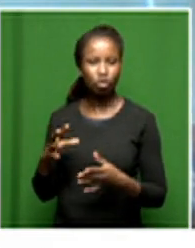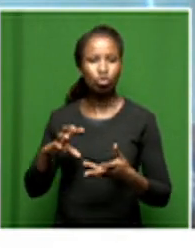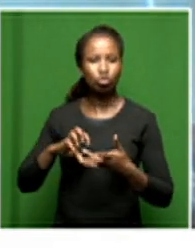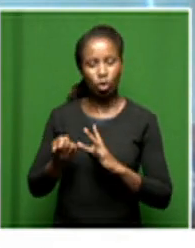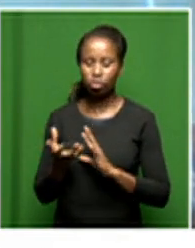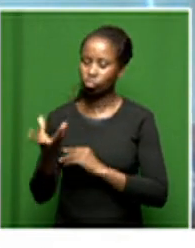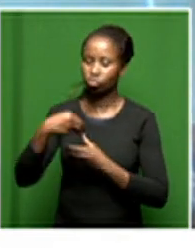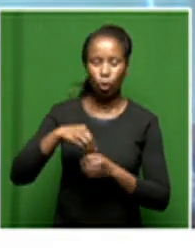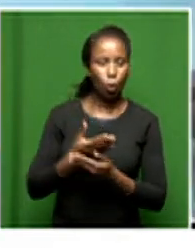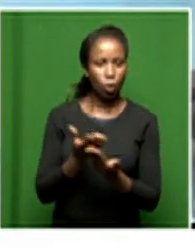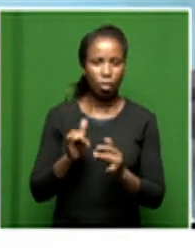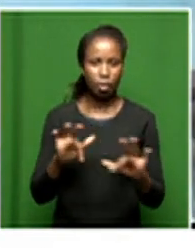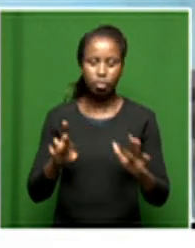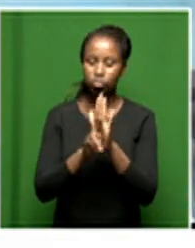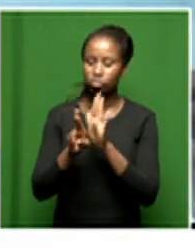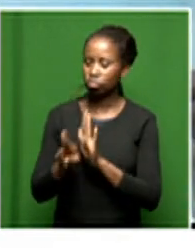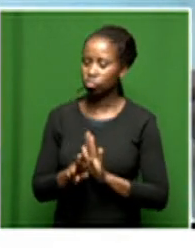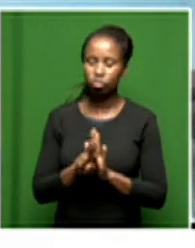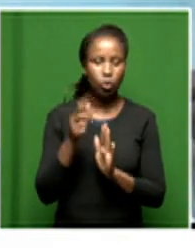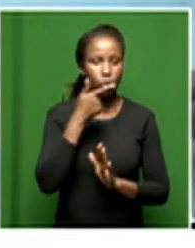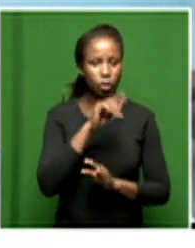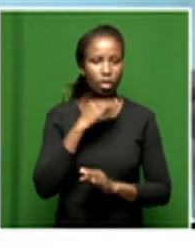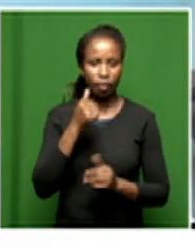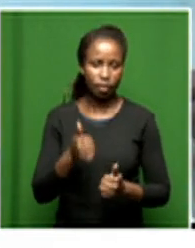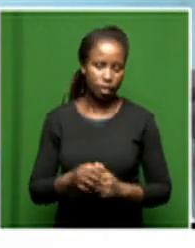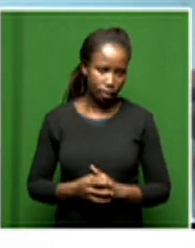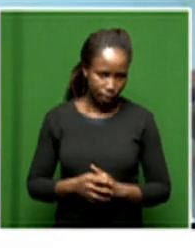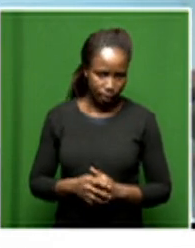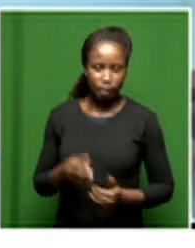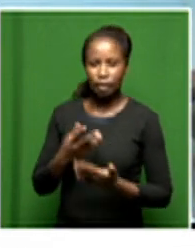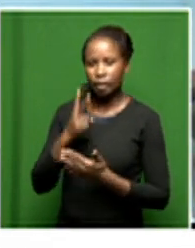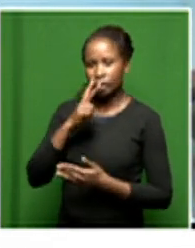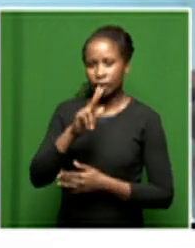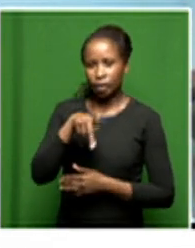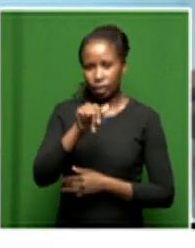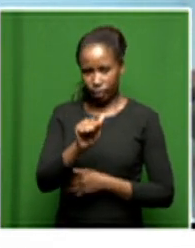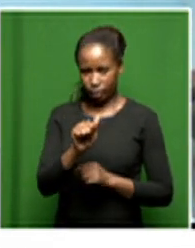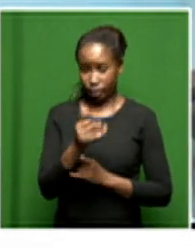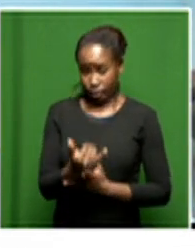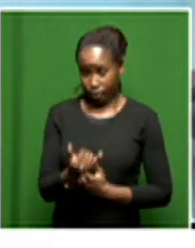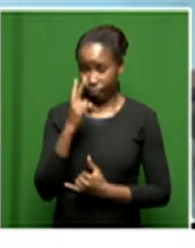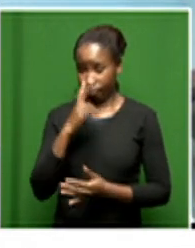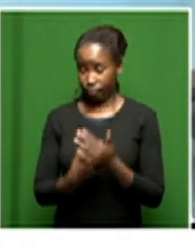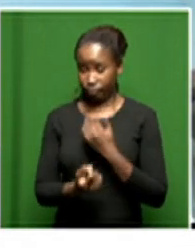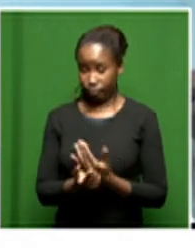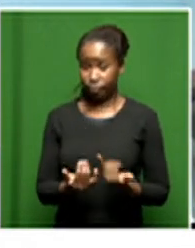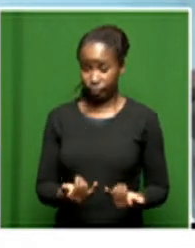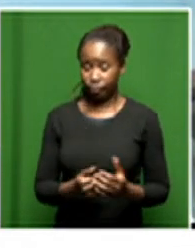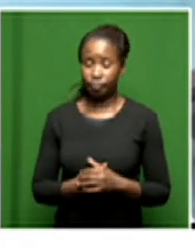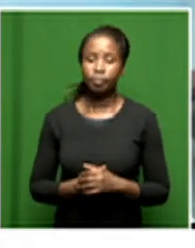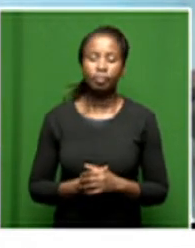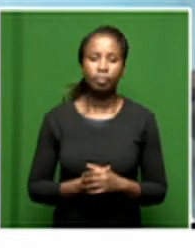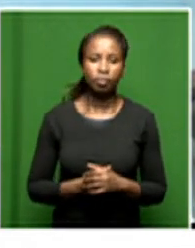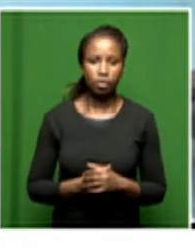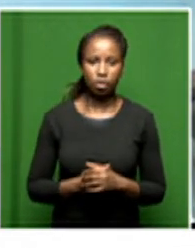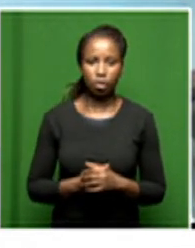people. Now, if you look at the Patriotic Alliance and what's happening here, and